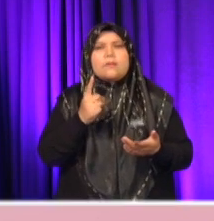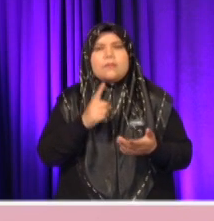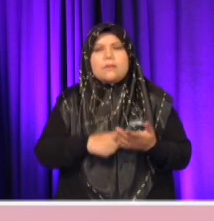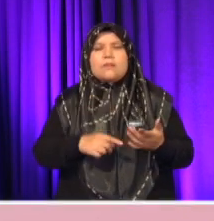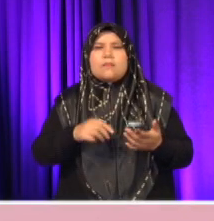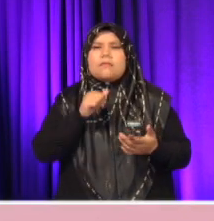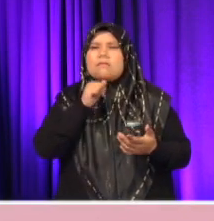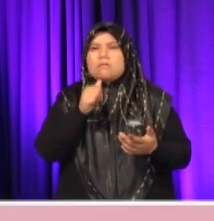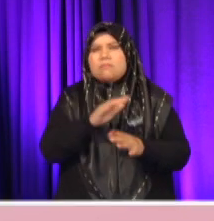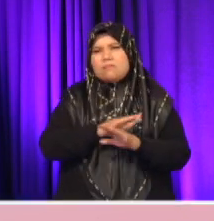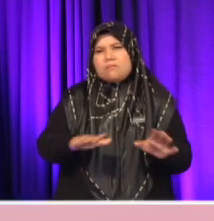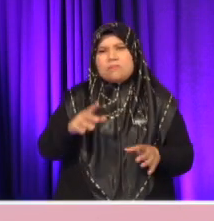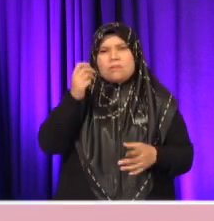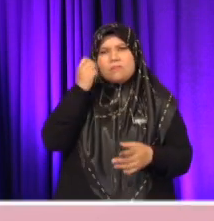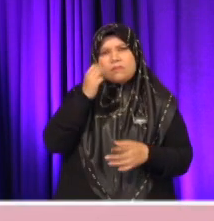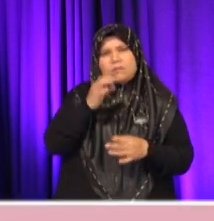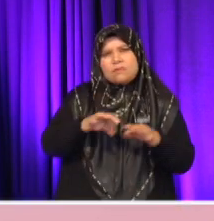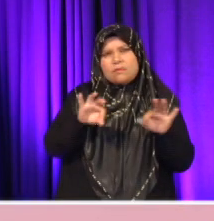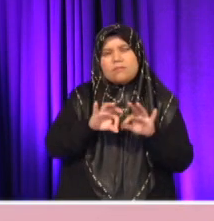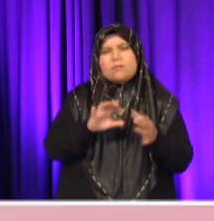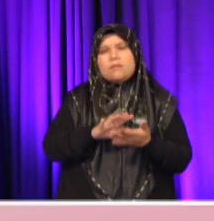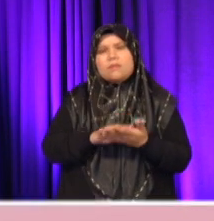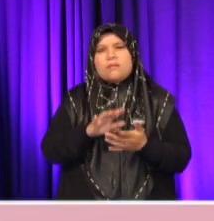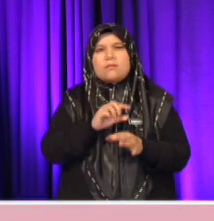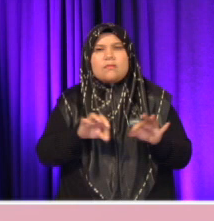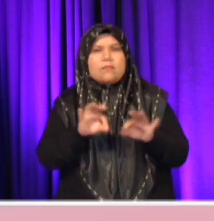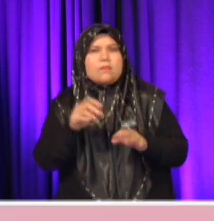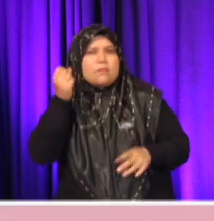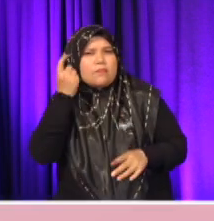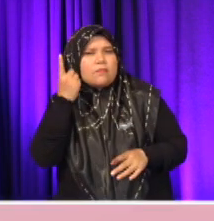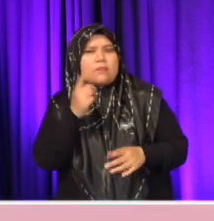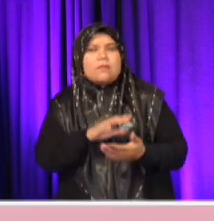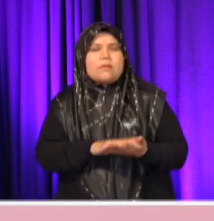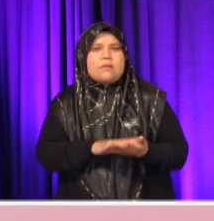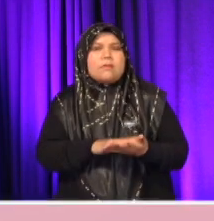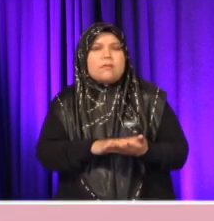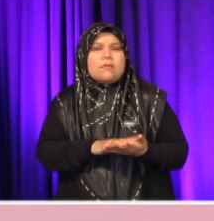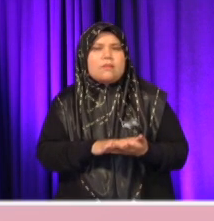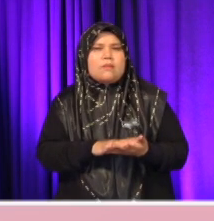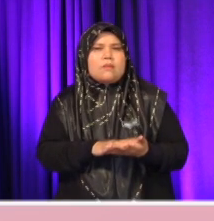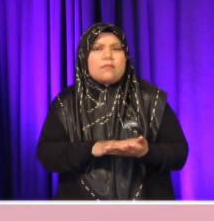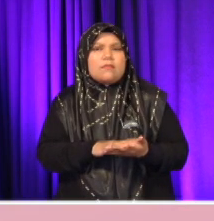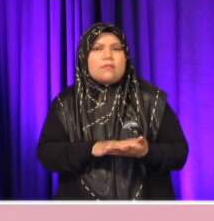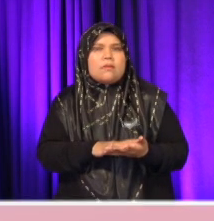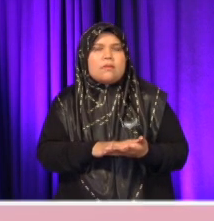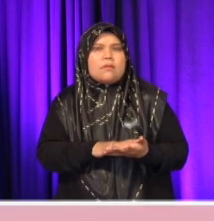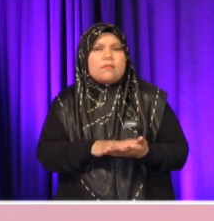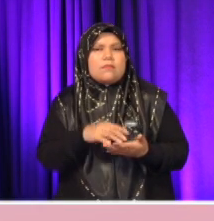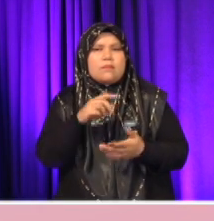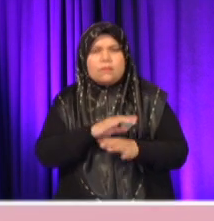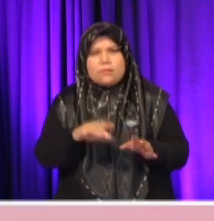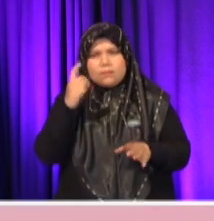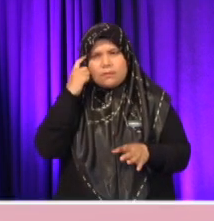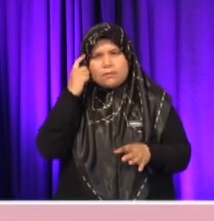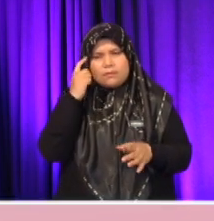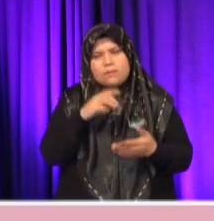unfamiliar words, from the clues given within the text. All right. So are you ready to see the sample? Okay. Let's have a look at the sample. Wow. All right.